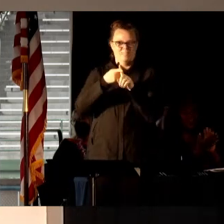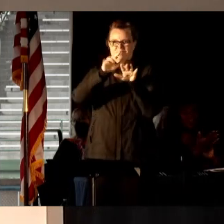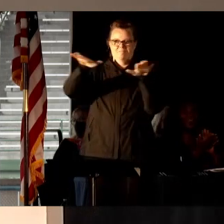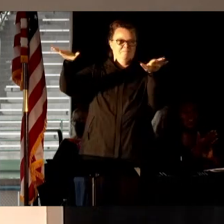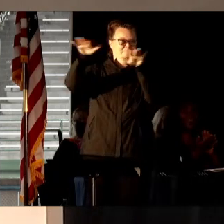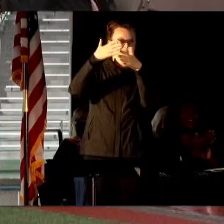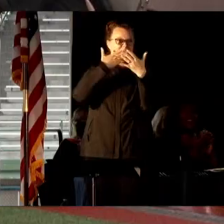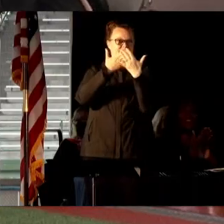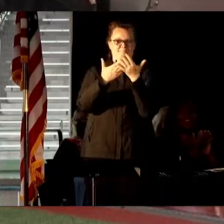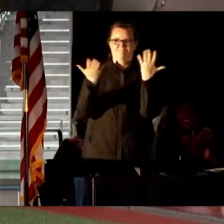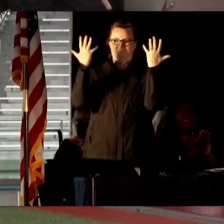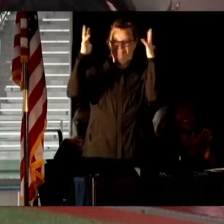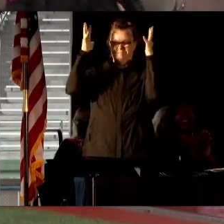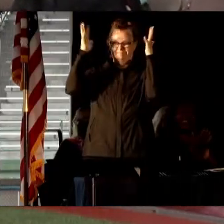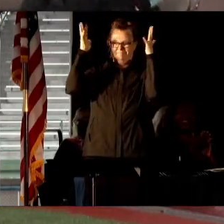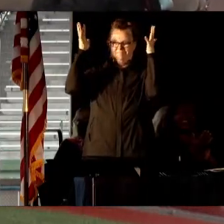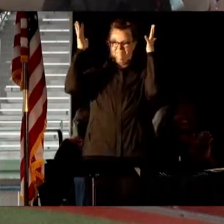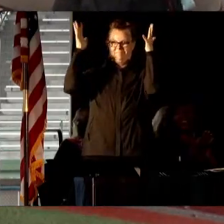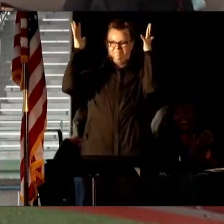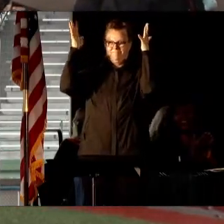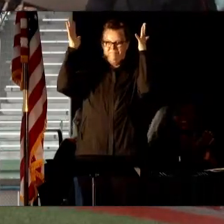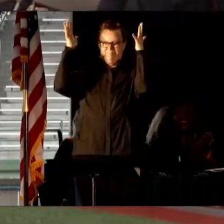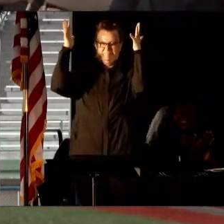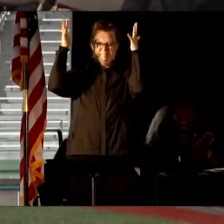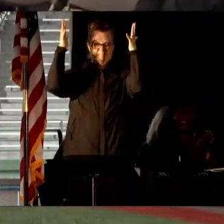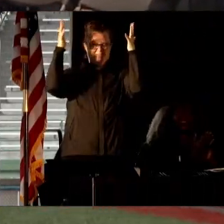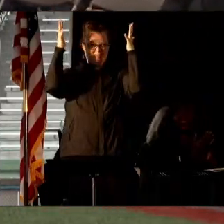and for their support.